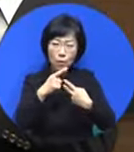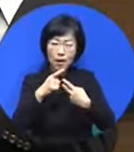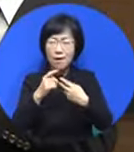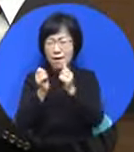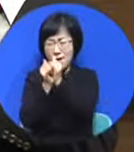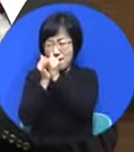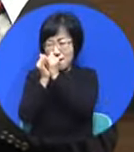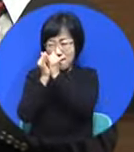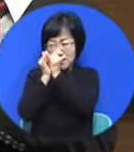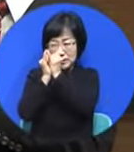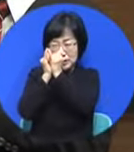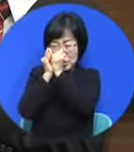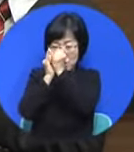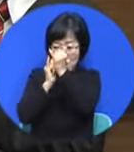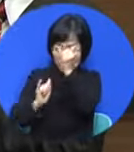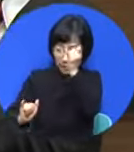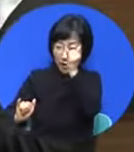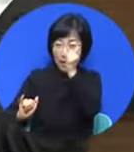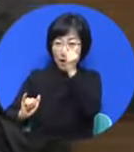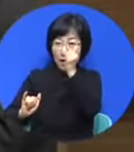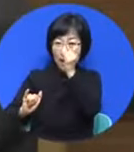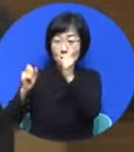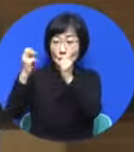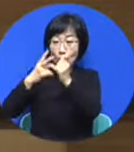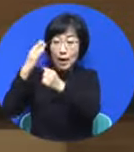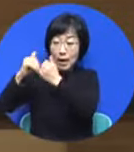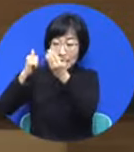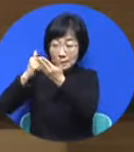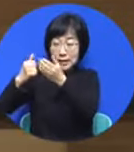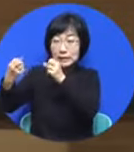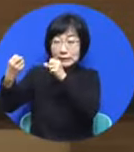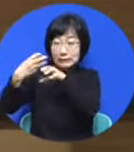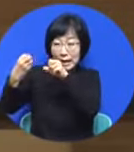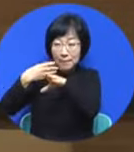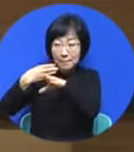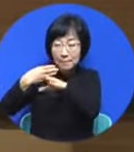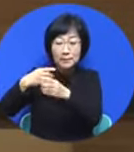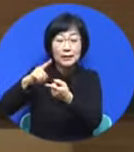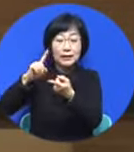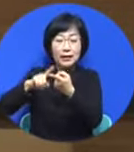If you understood evangelism and missions, it means that you've understood what history is all about.